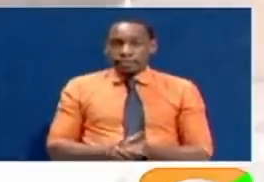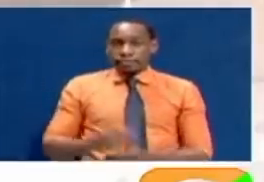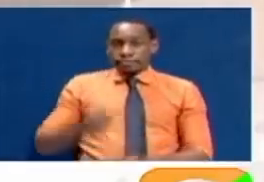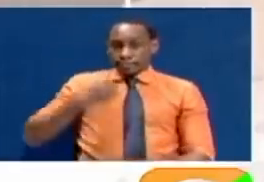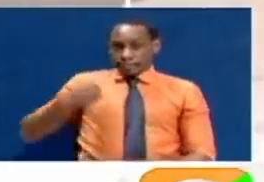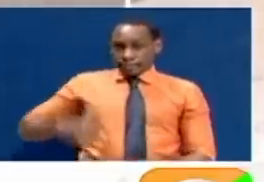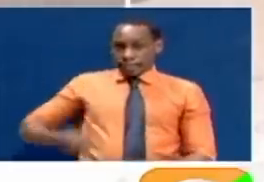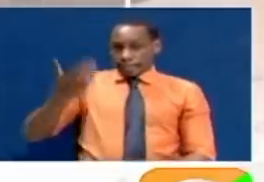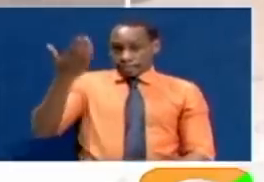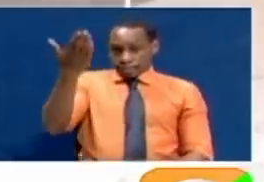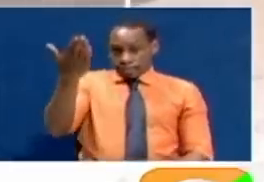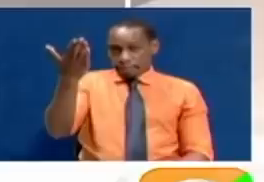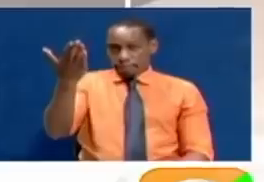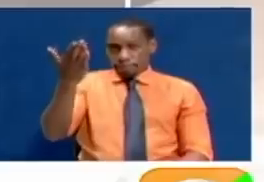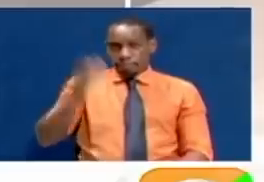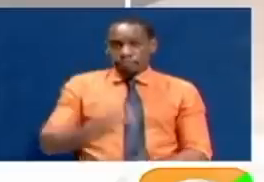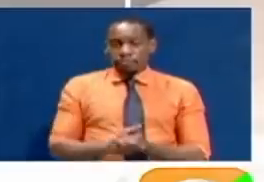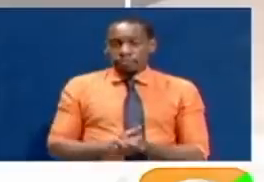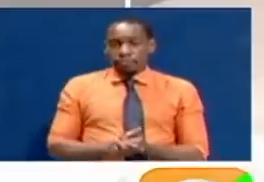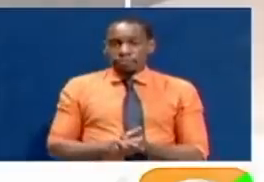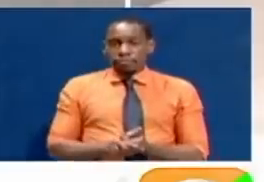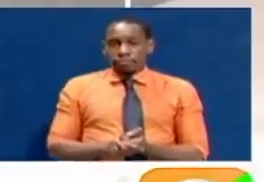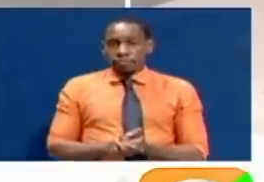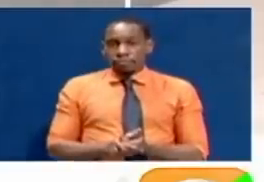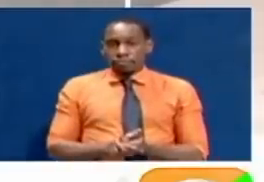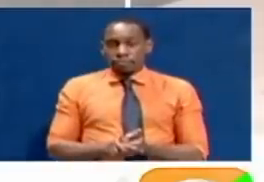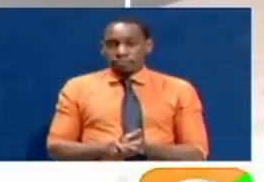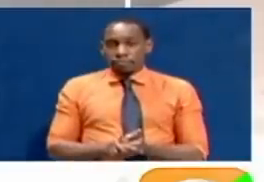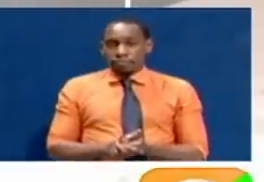China. Some